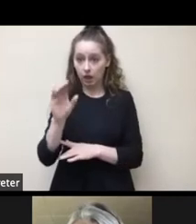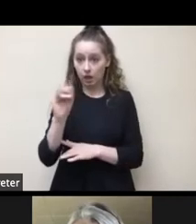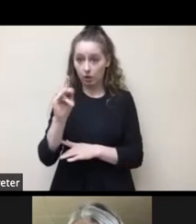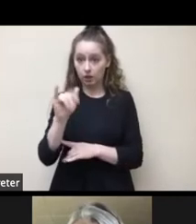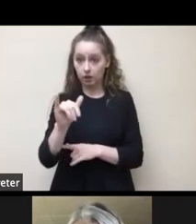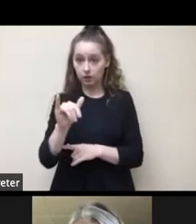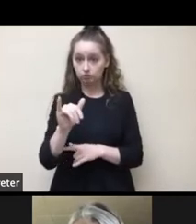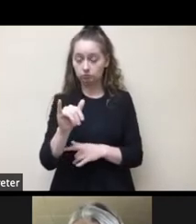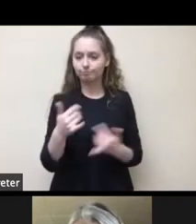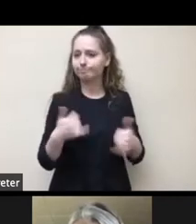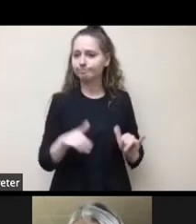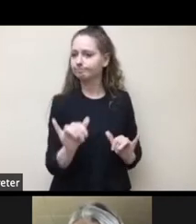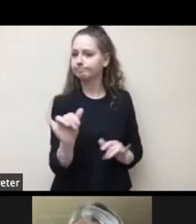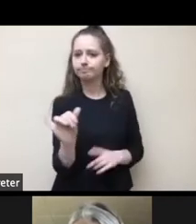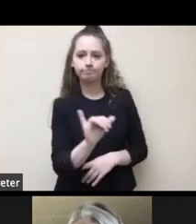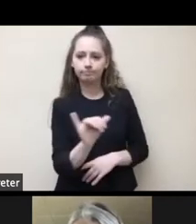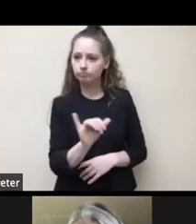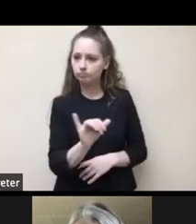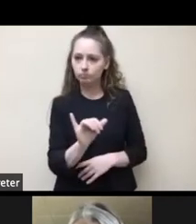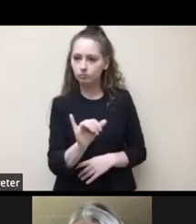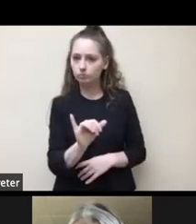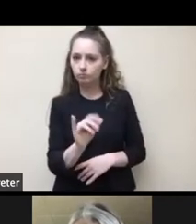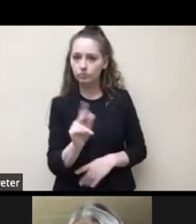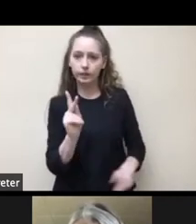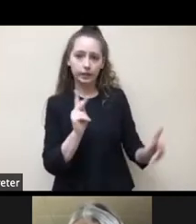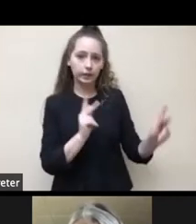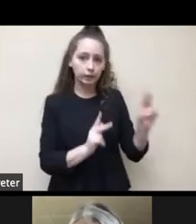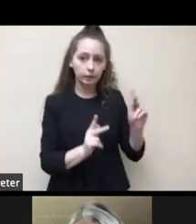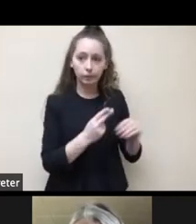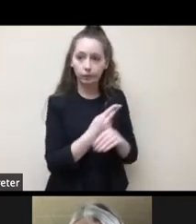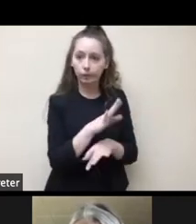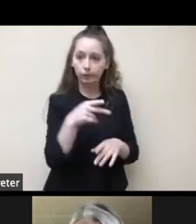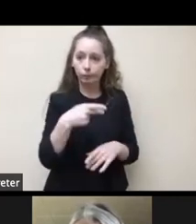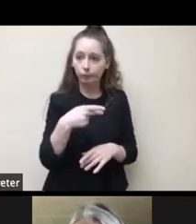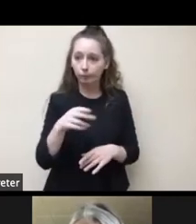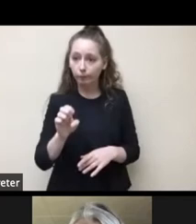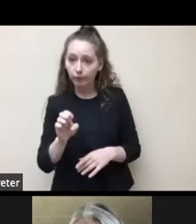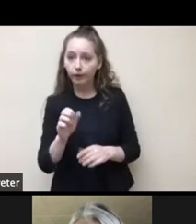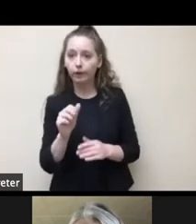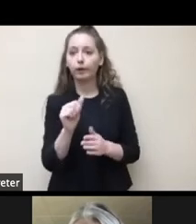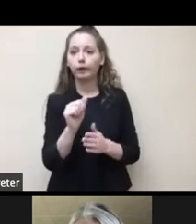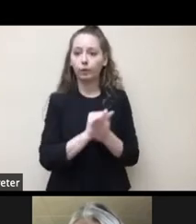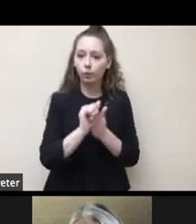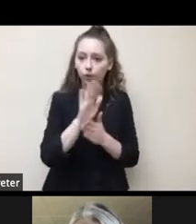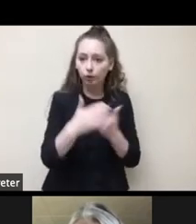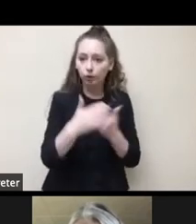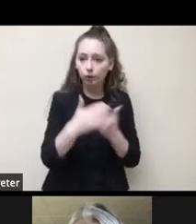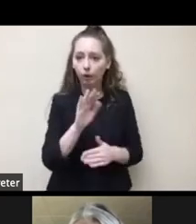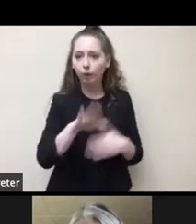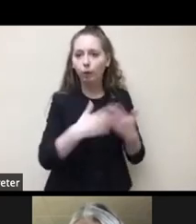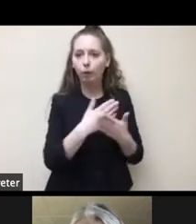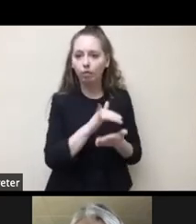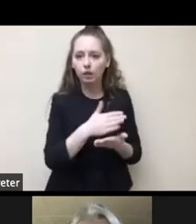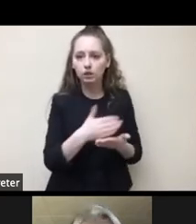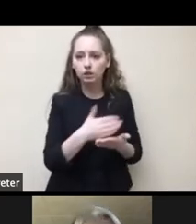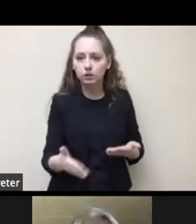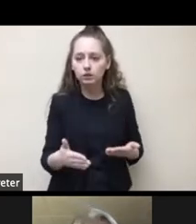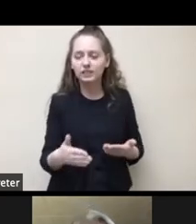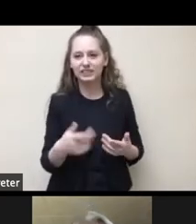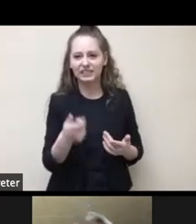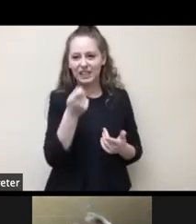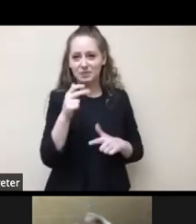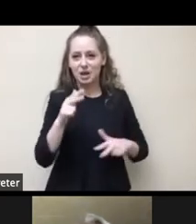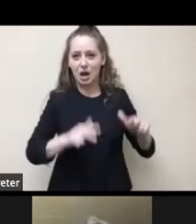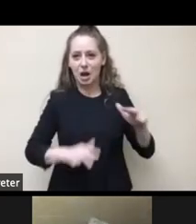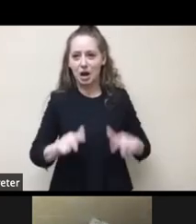same people, wear your PPE, you know, wash your hands, all that stuff. This is a little awkward because I don't